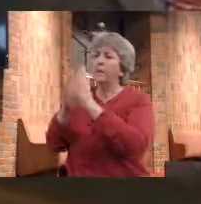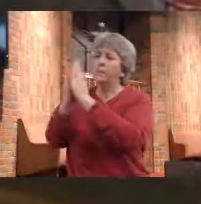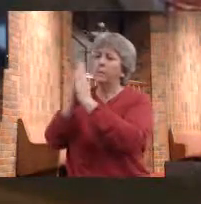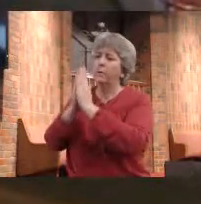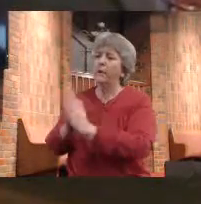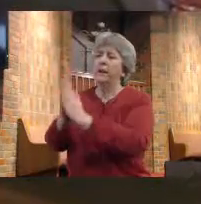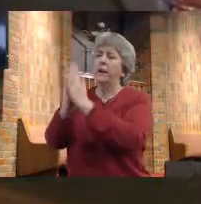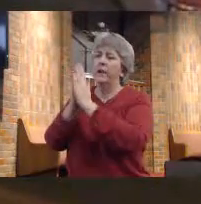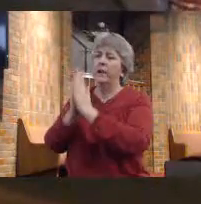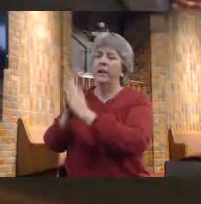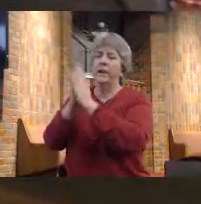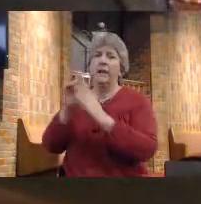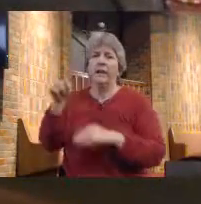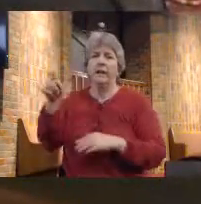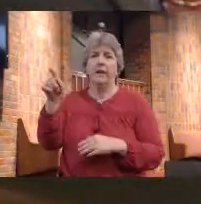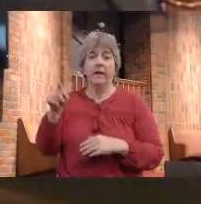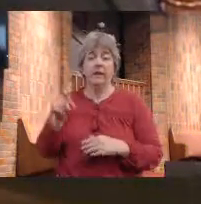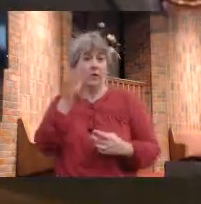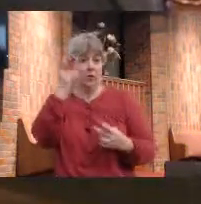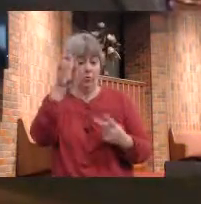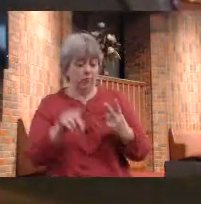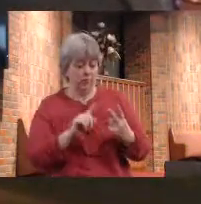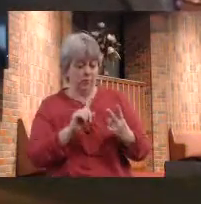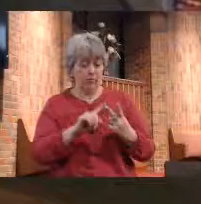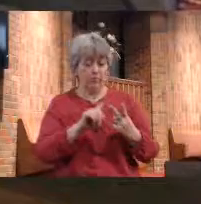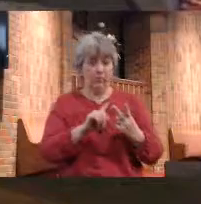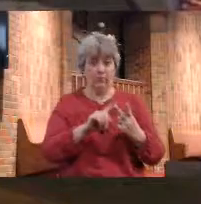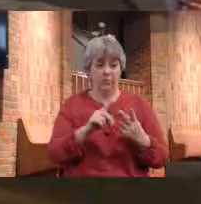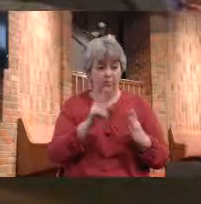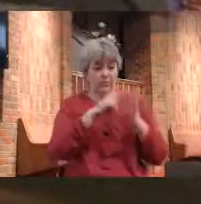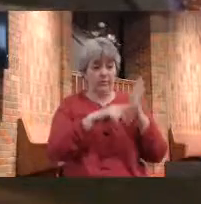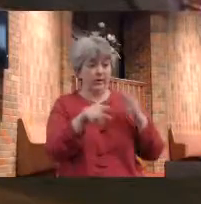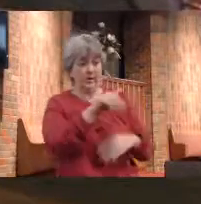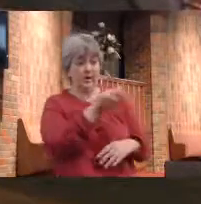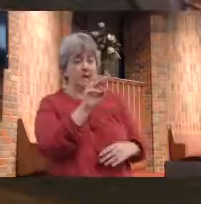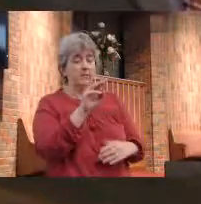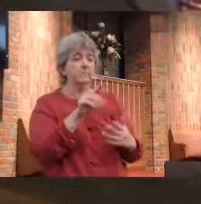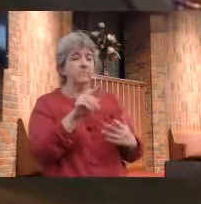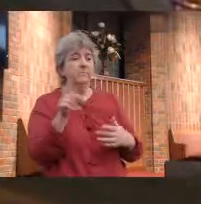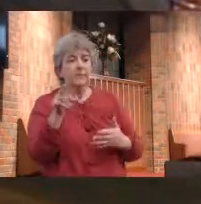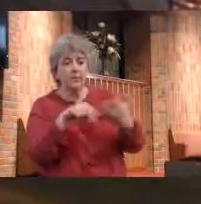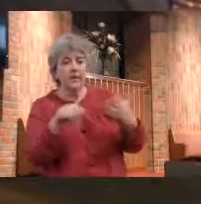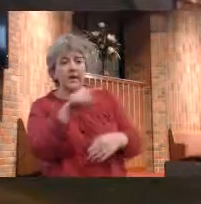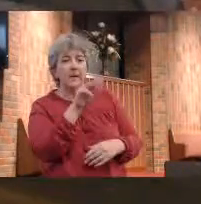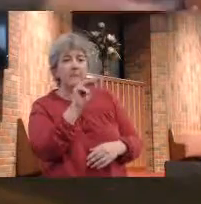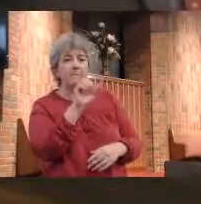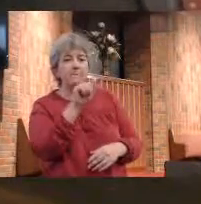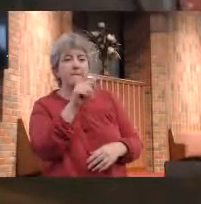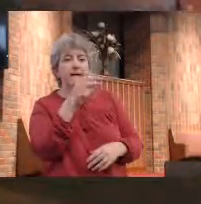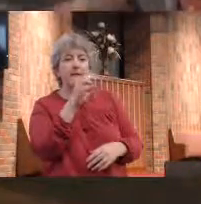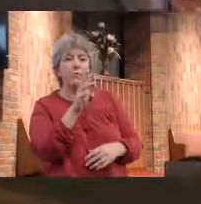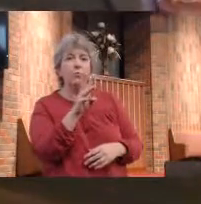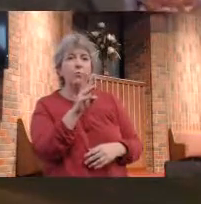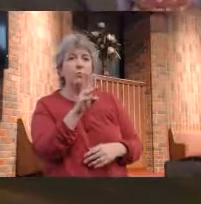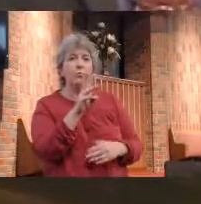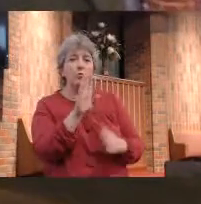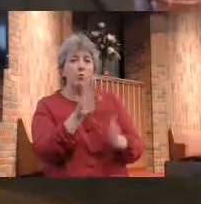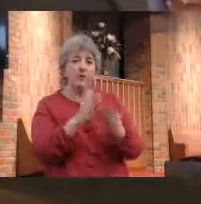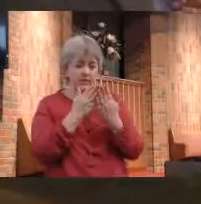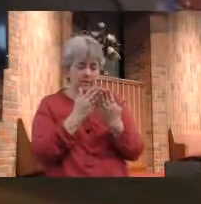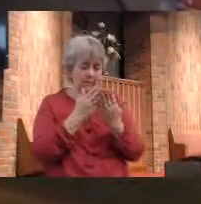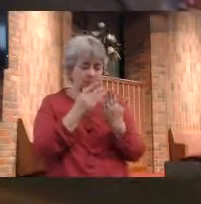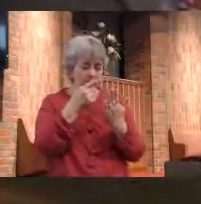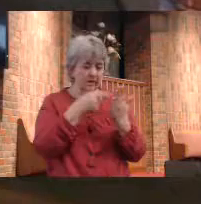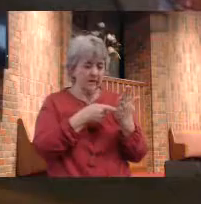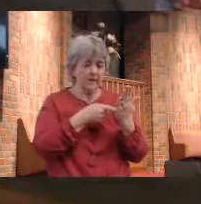prayed. Or we'd find ourselves in Matthew chapter 14, and the back story